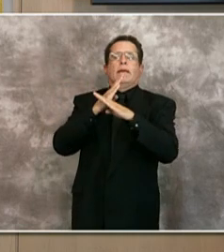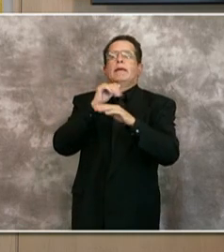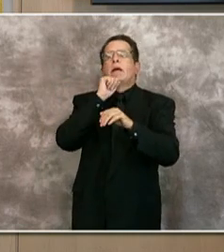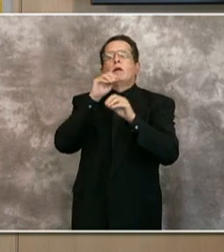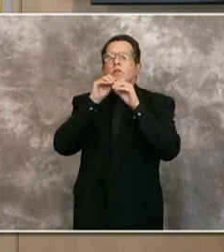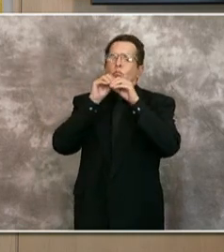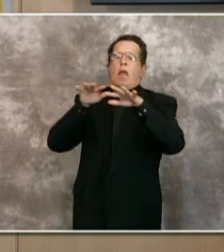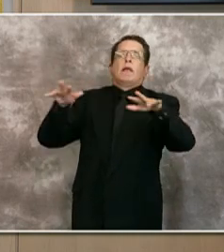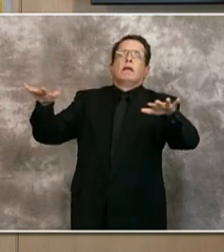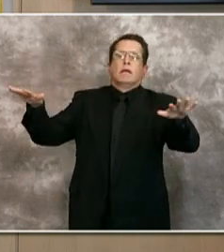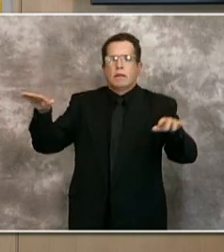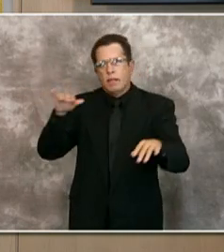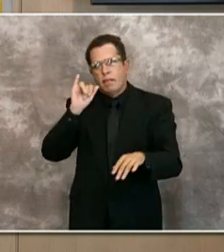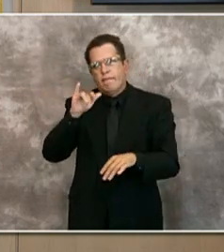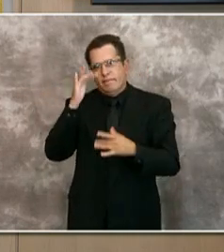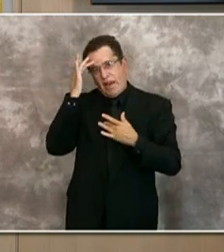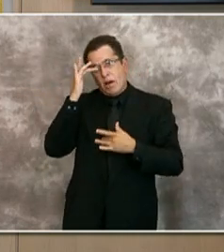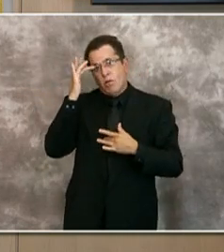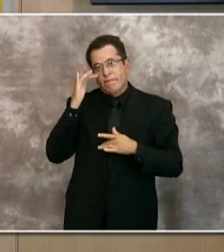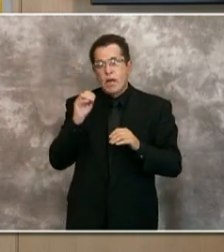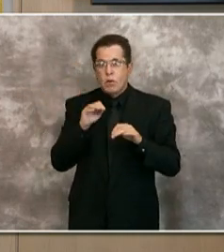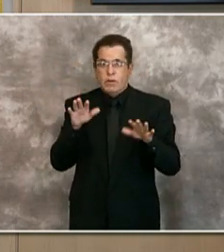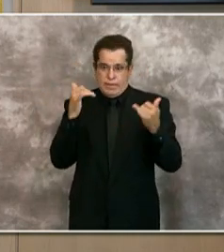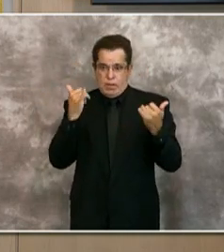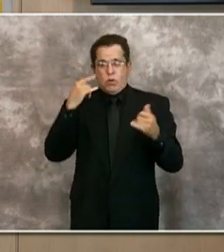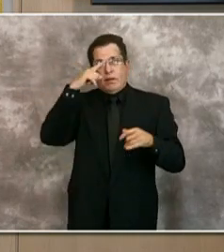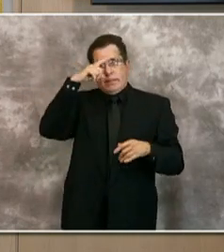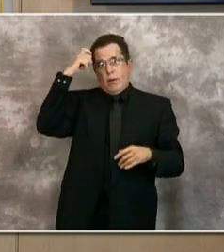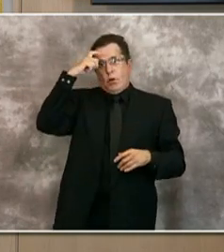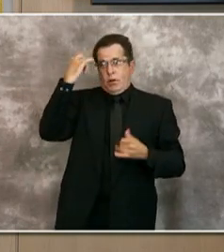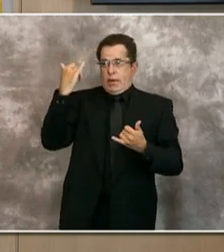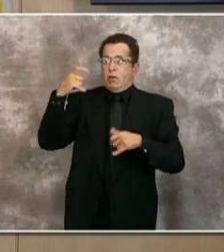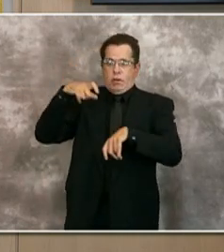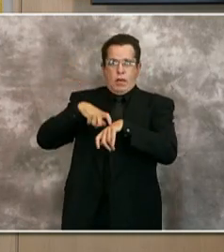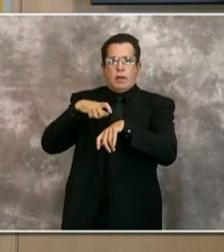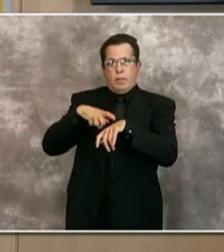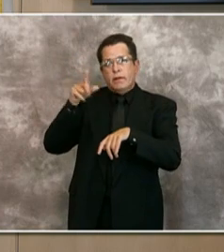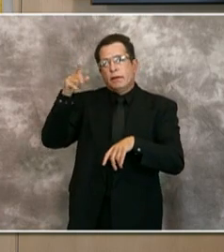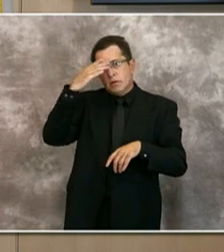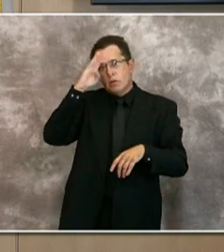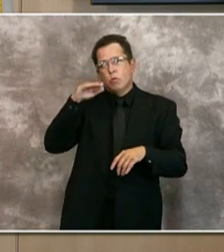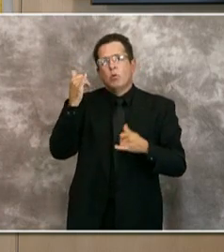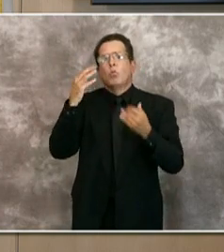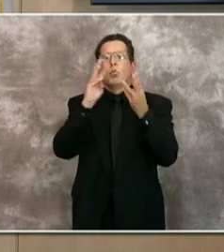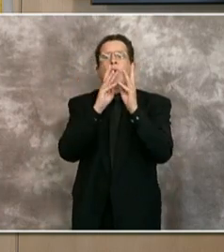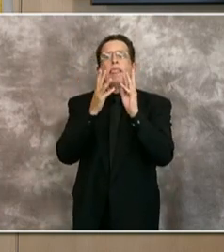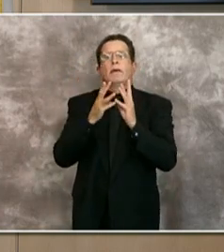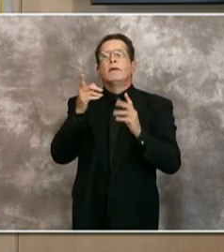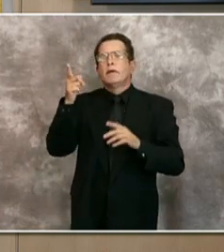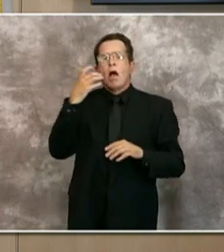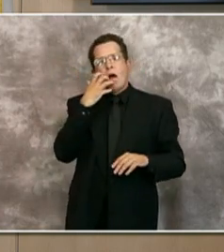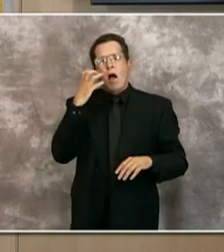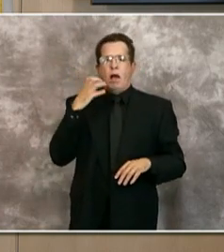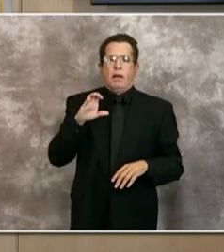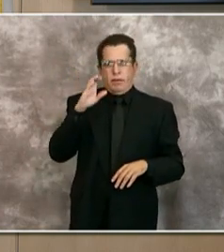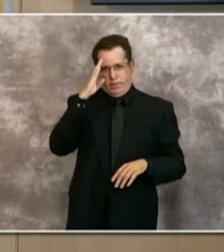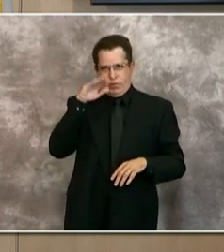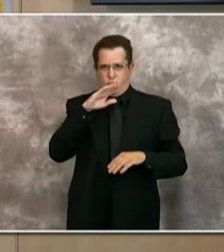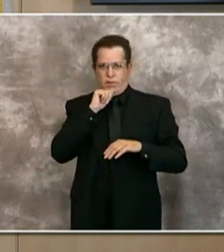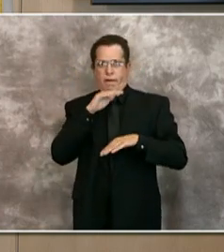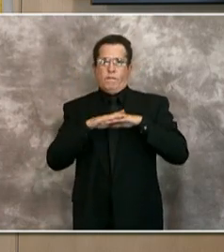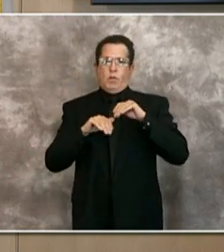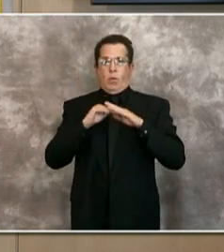the virus. Yes, summer is here, and the weather is heating up, and that can make it uncomfortable to cover